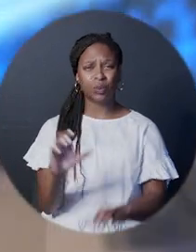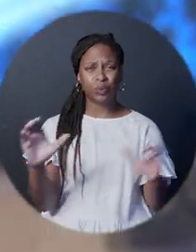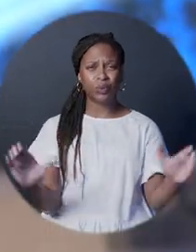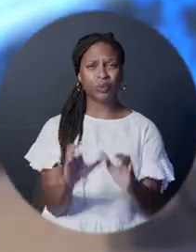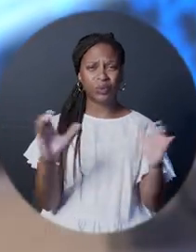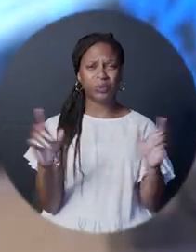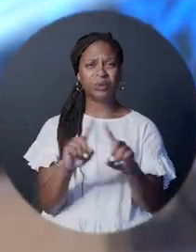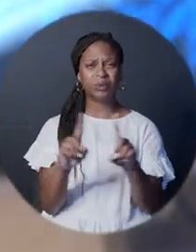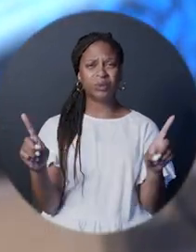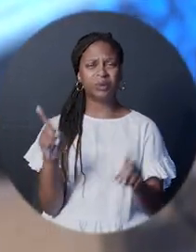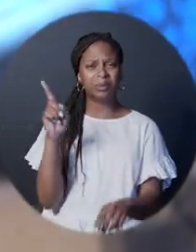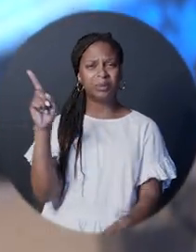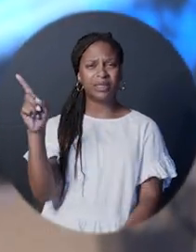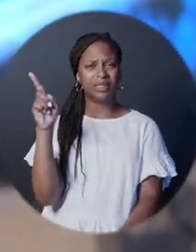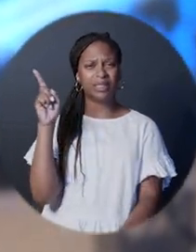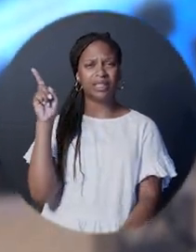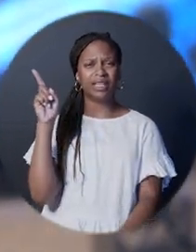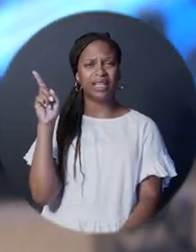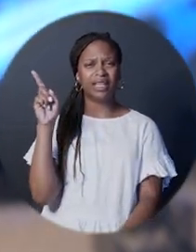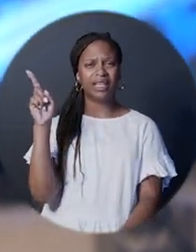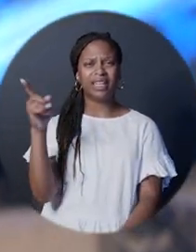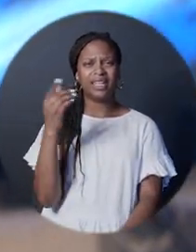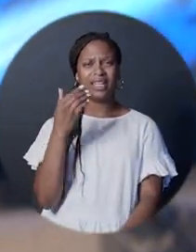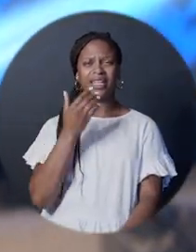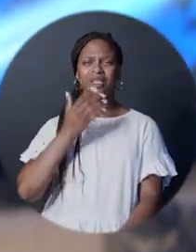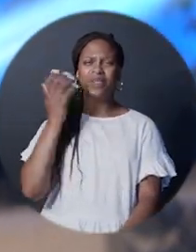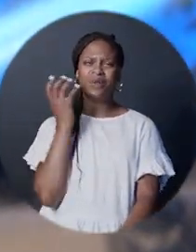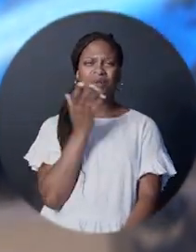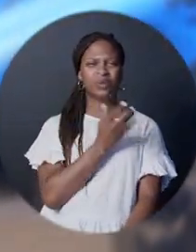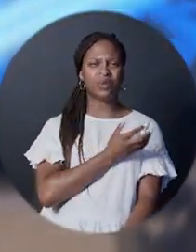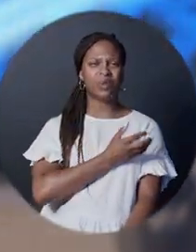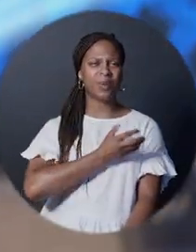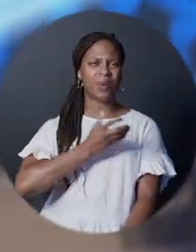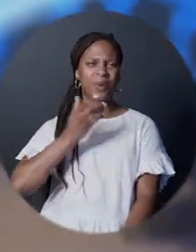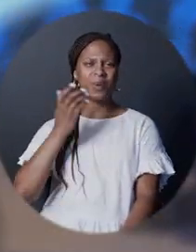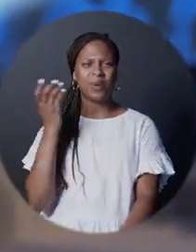Didn't have to be, but you are so good.